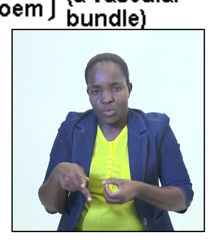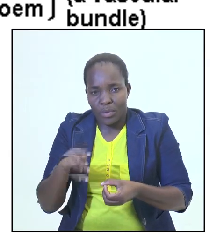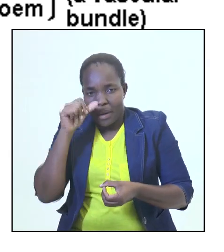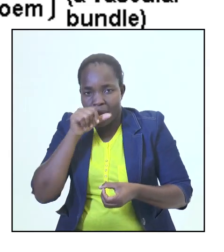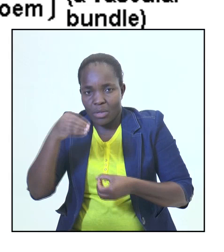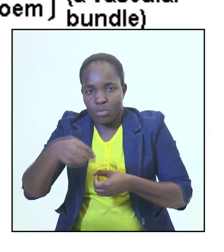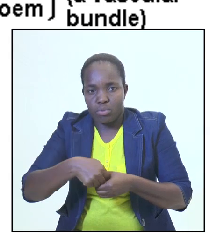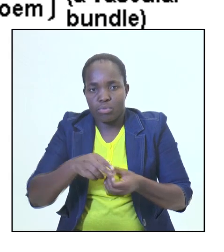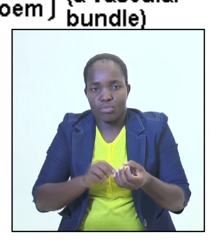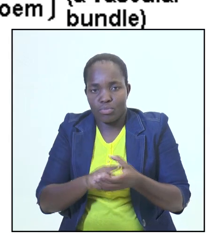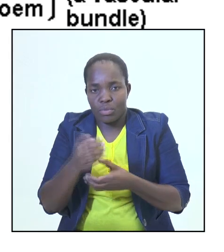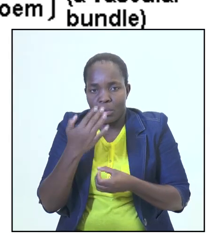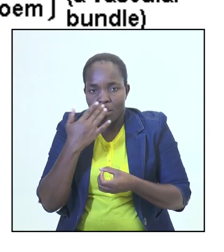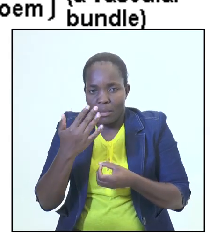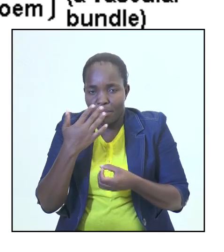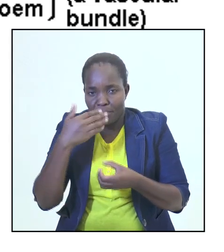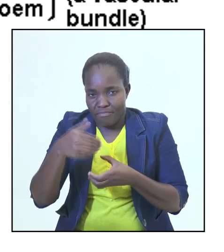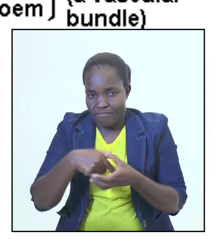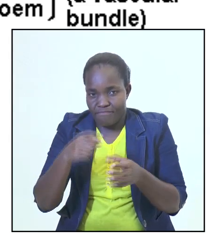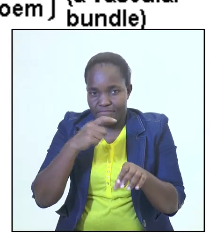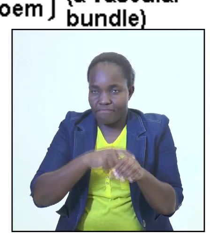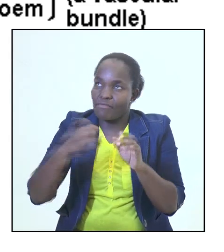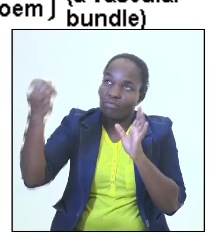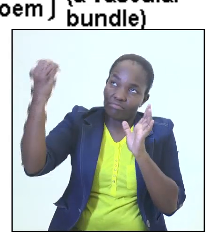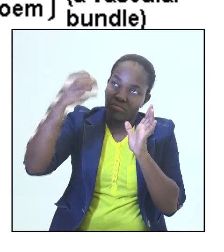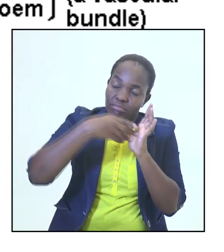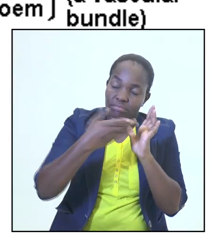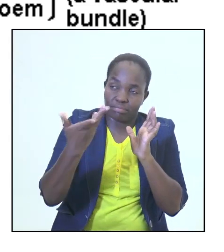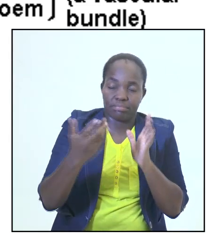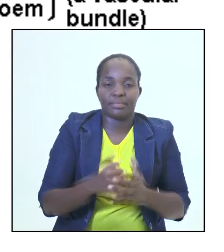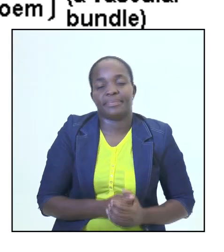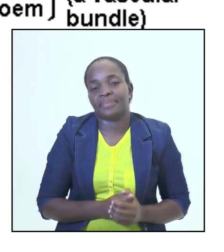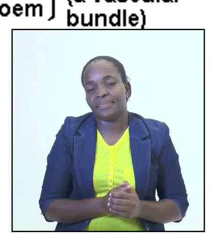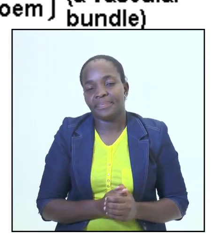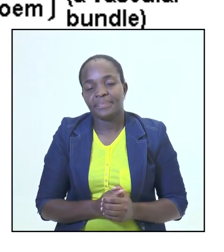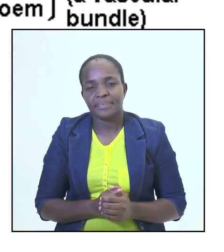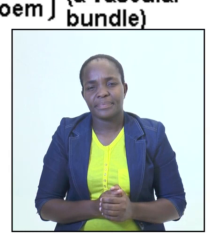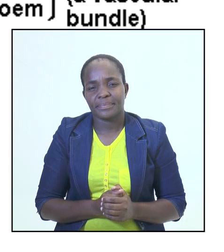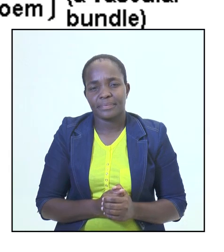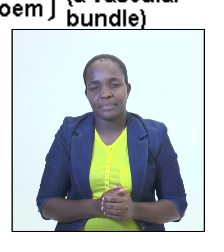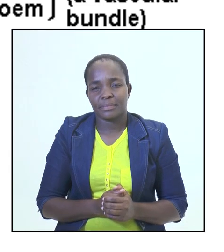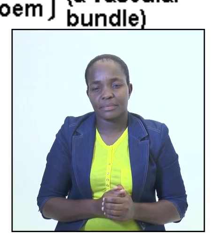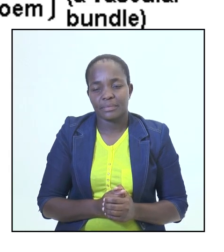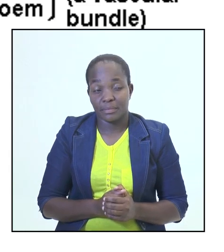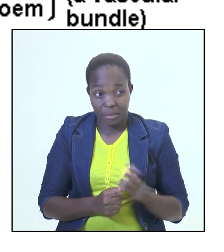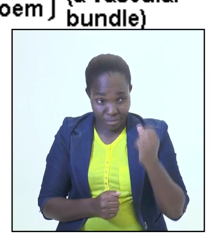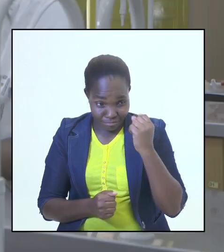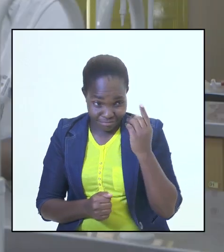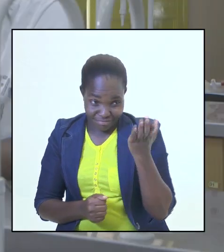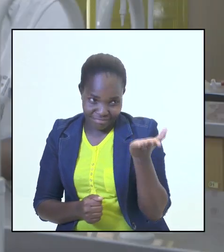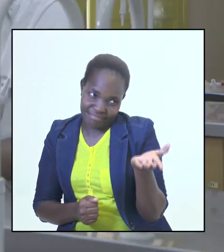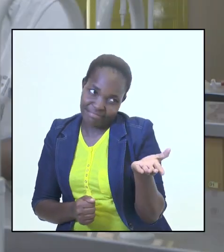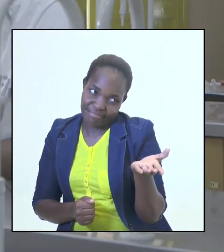to take place during photosynthesis. So, Melissa, answer your own question if you